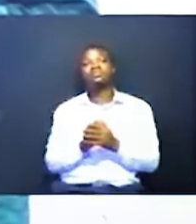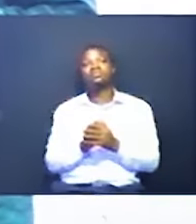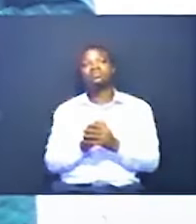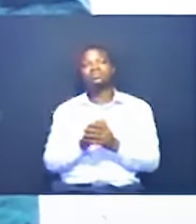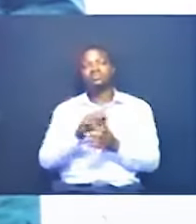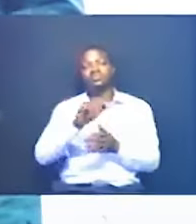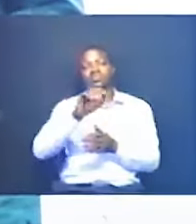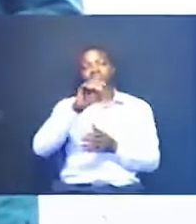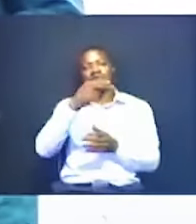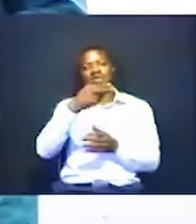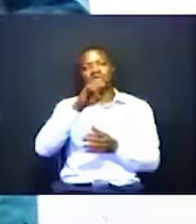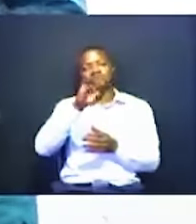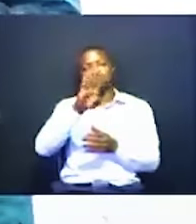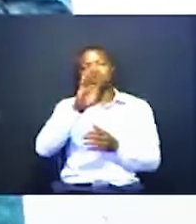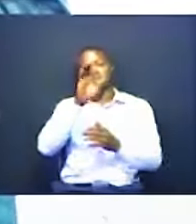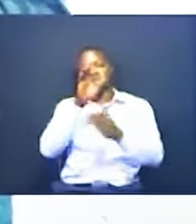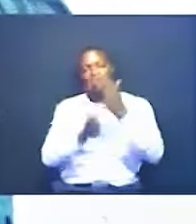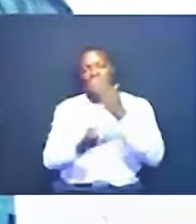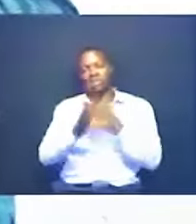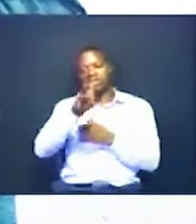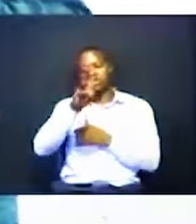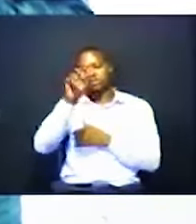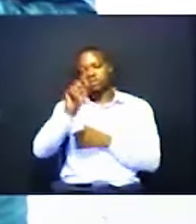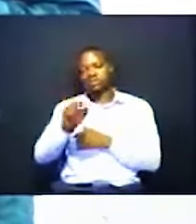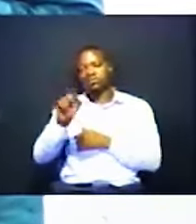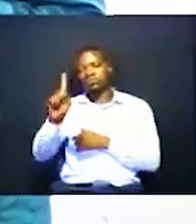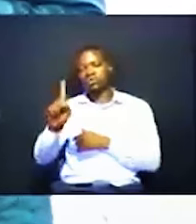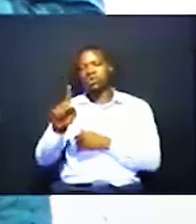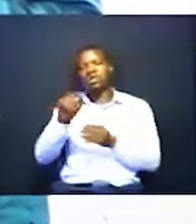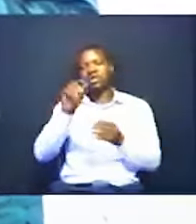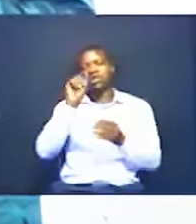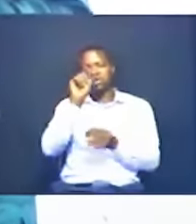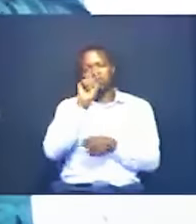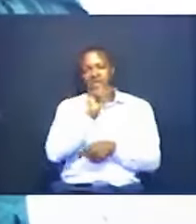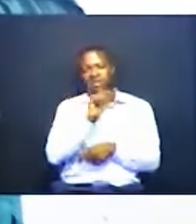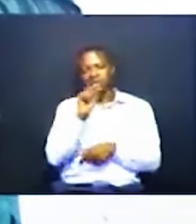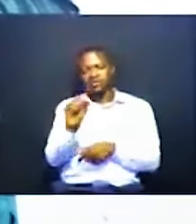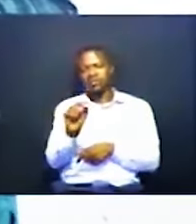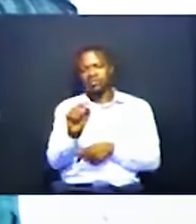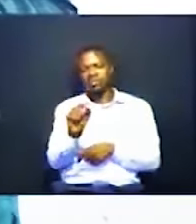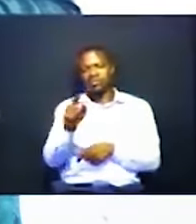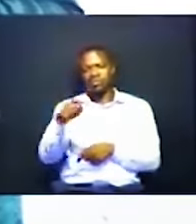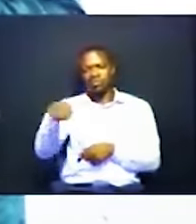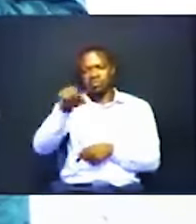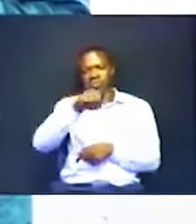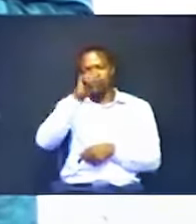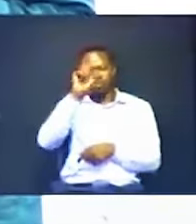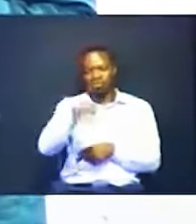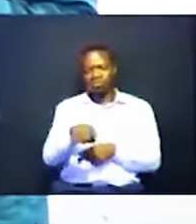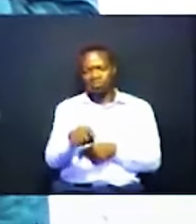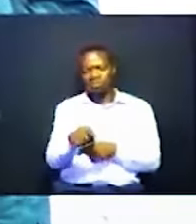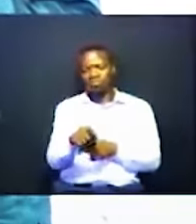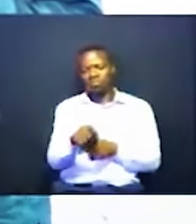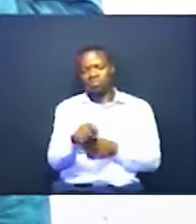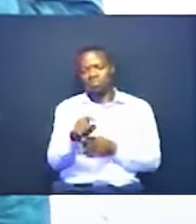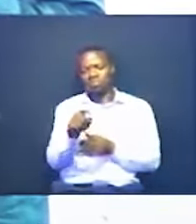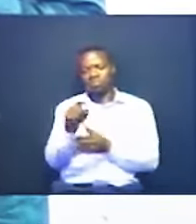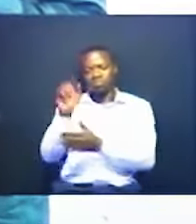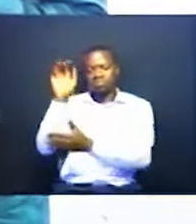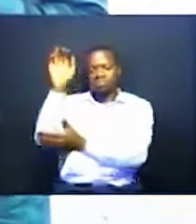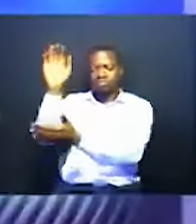6 1. Therefore, let us move beyond the elementary teachings of our